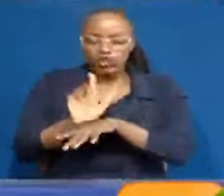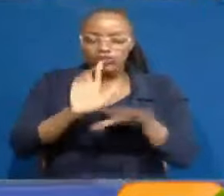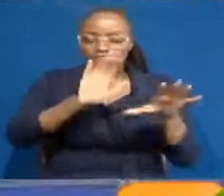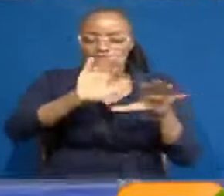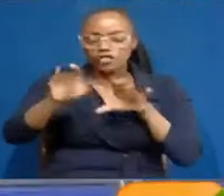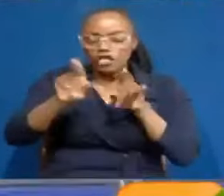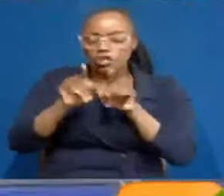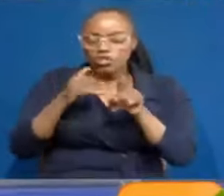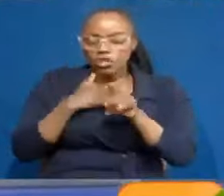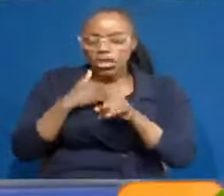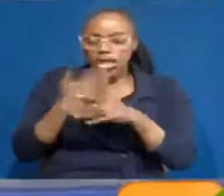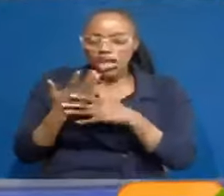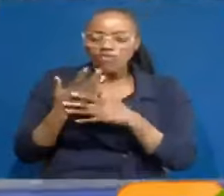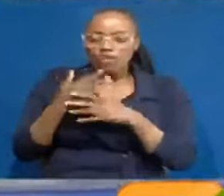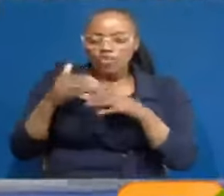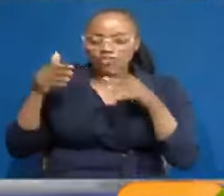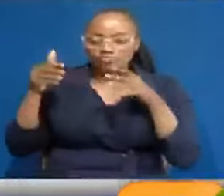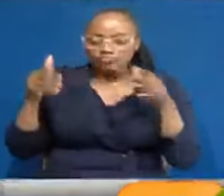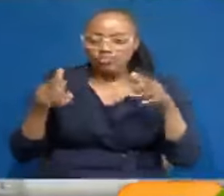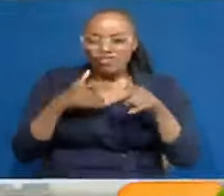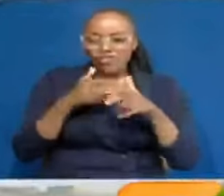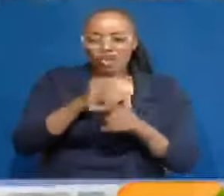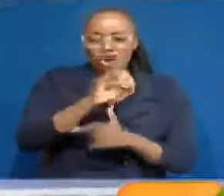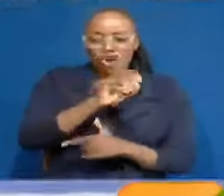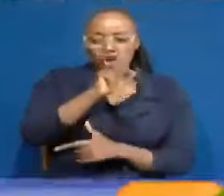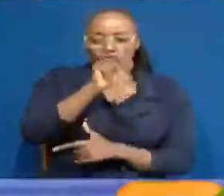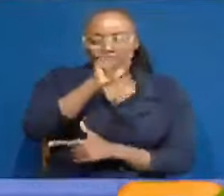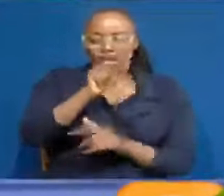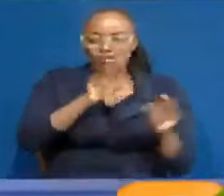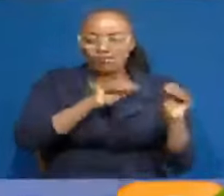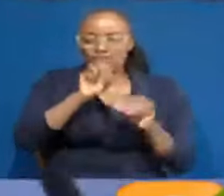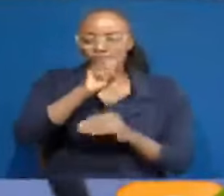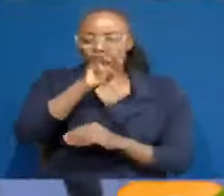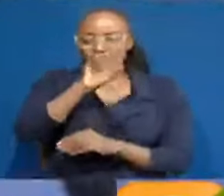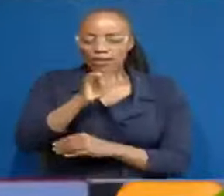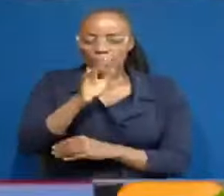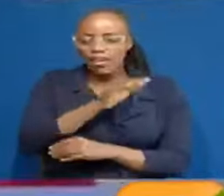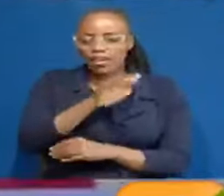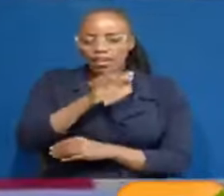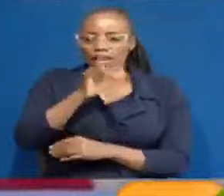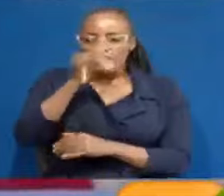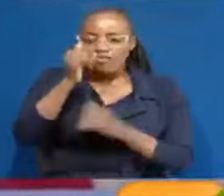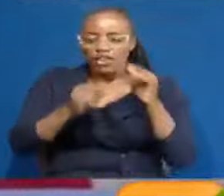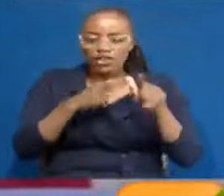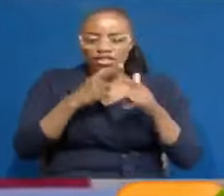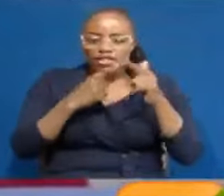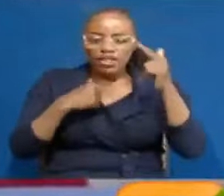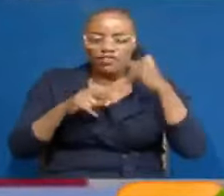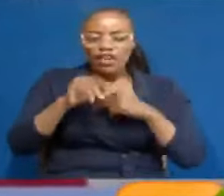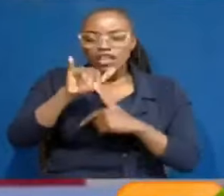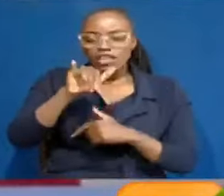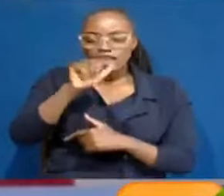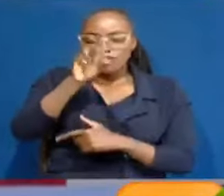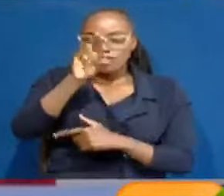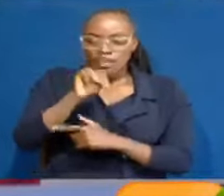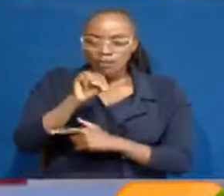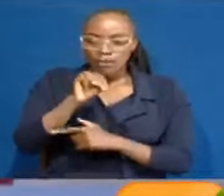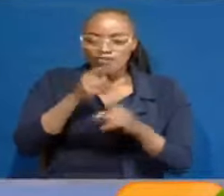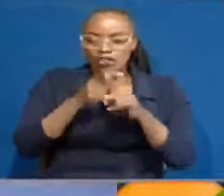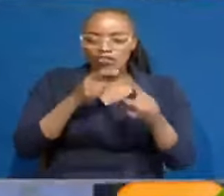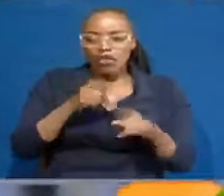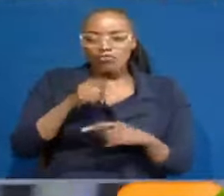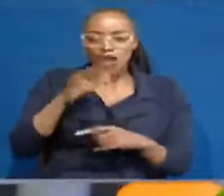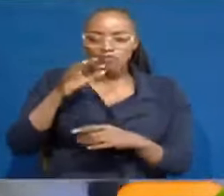the light heavyweight category, Robert Okaka sailed through to the semifinals after a split points win over Yasser Rigui of